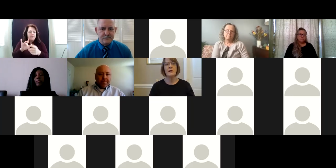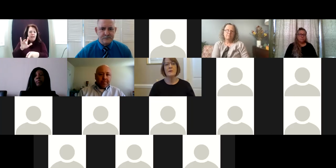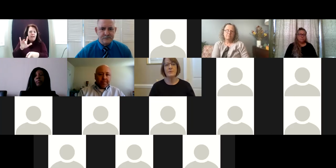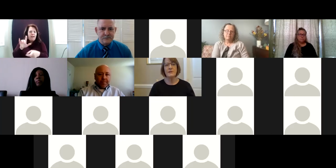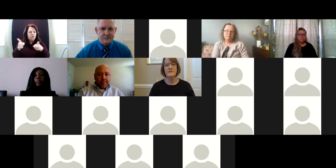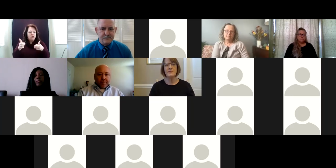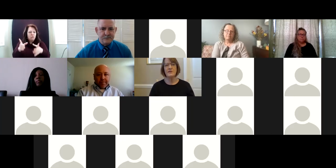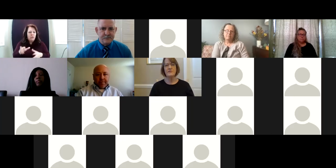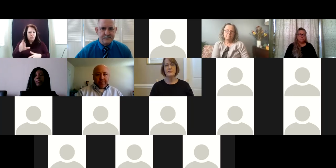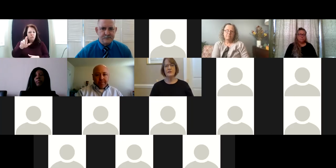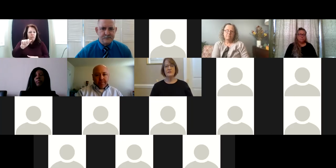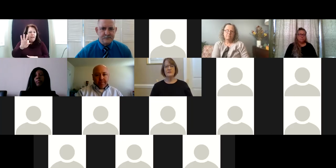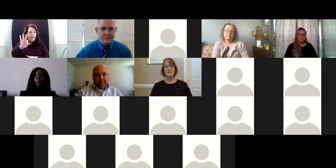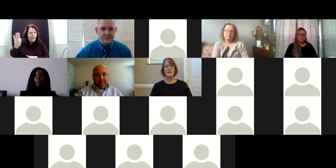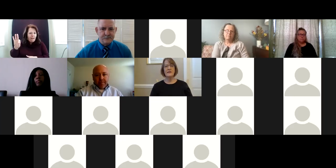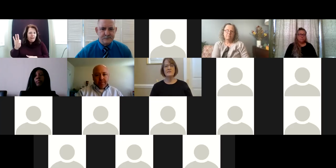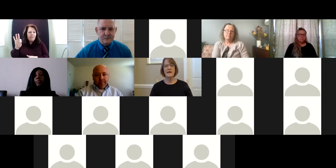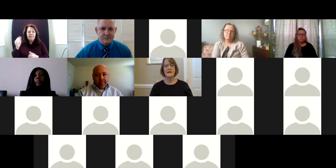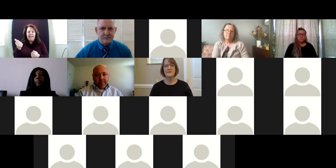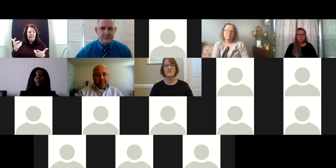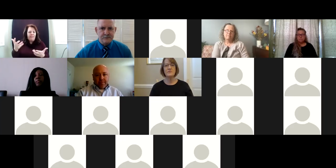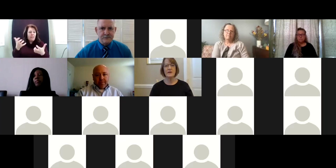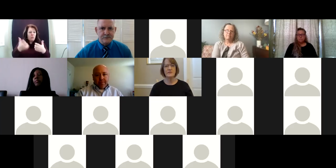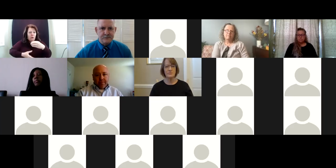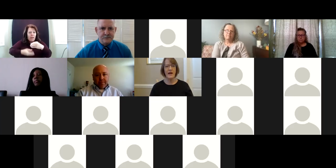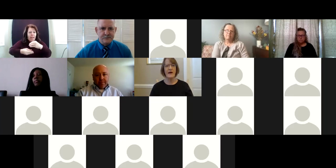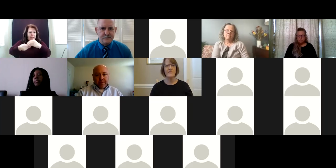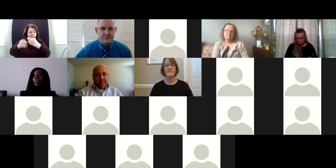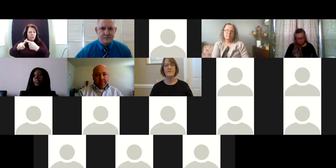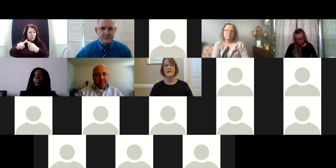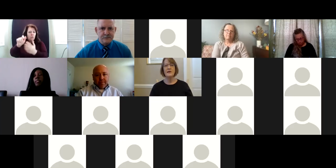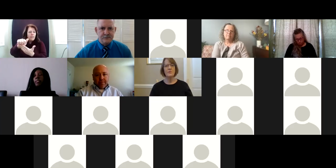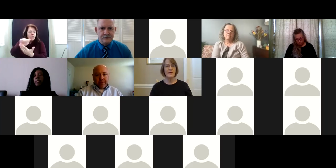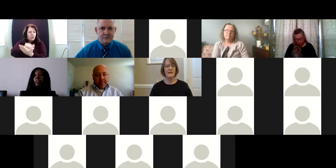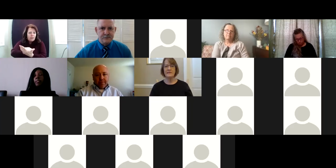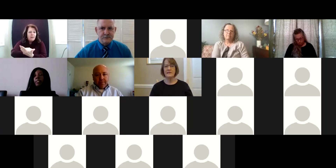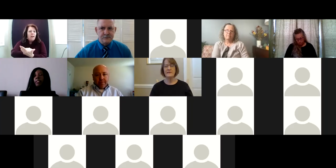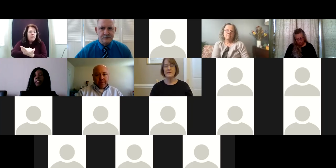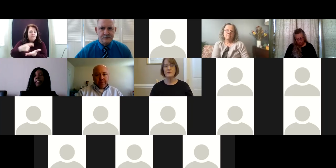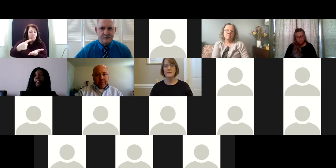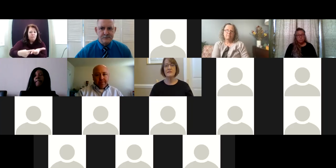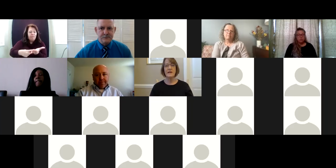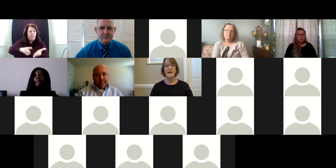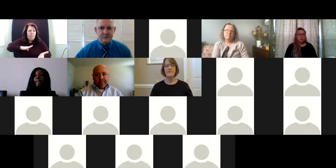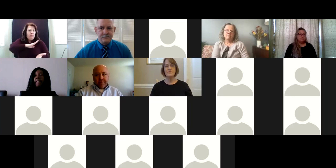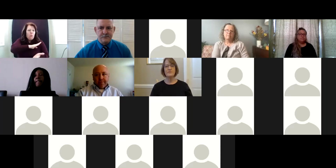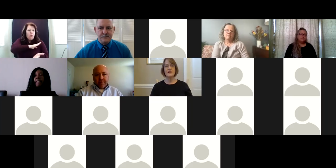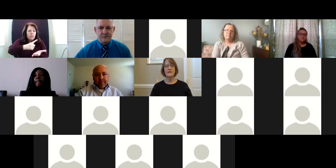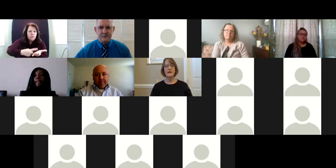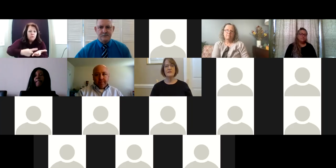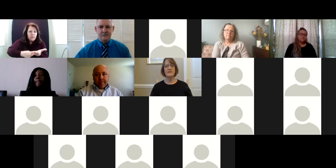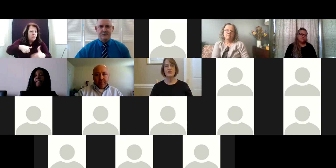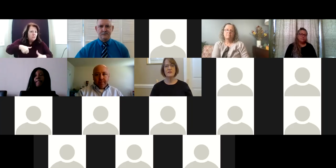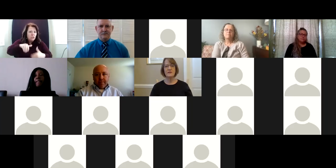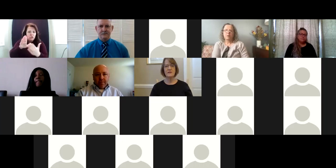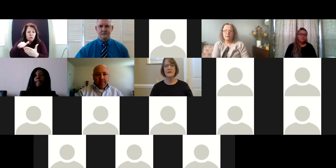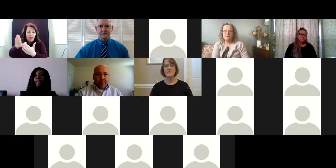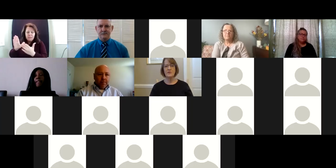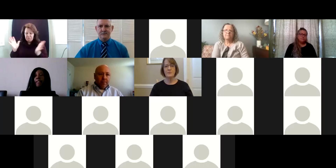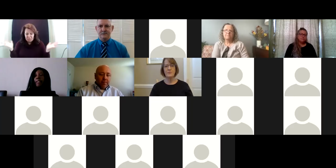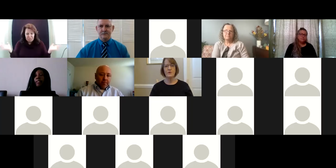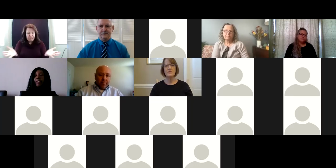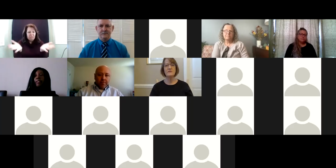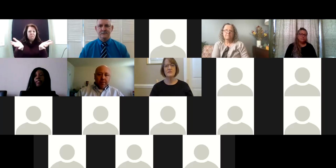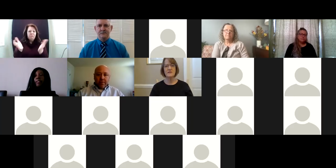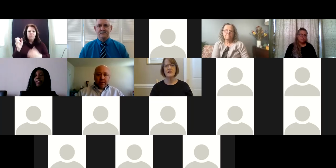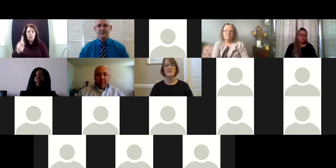you, please feel free to contact Director Rath with anything that you'd like to have presented on the agenda